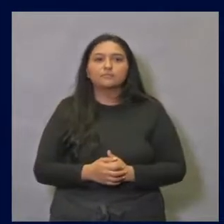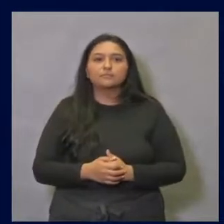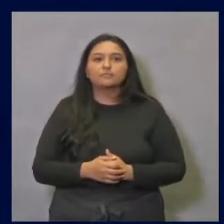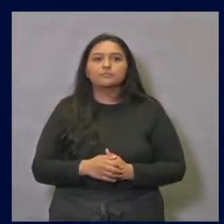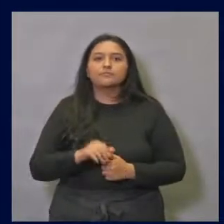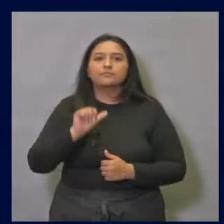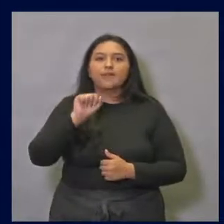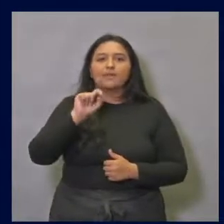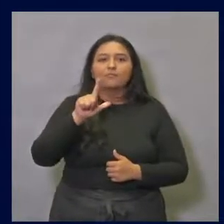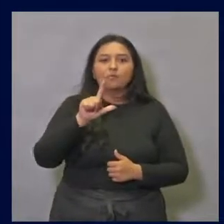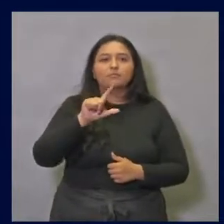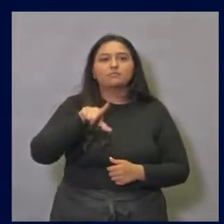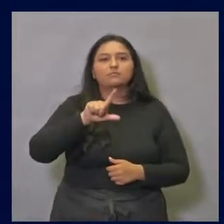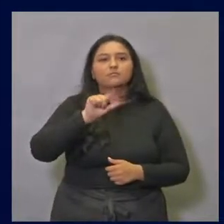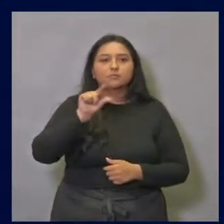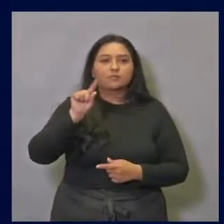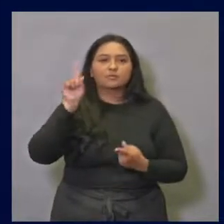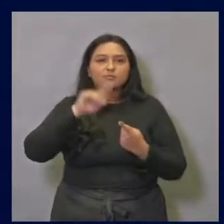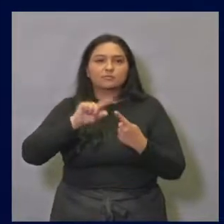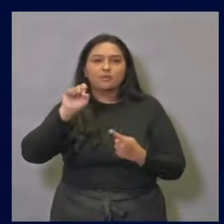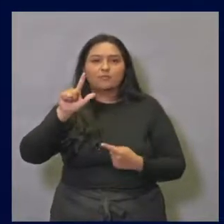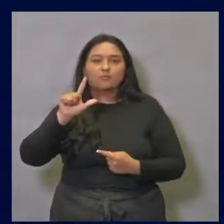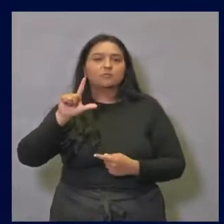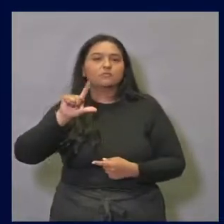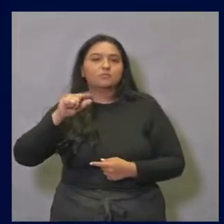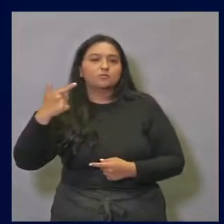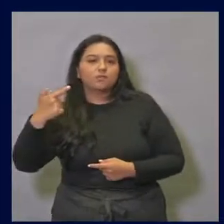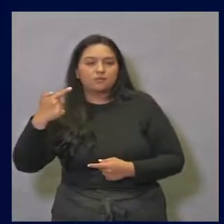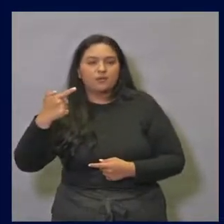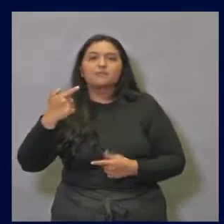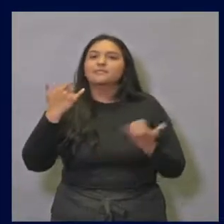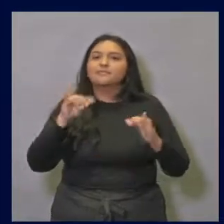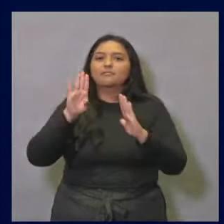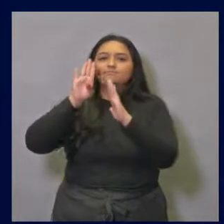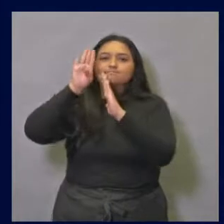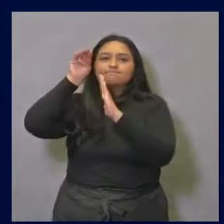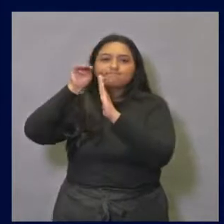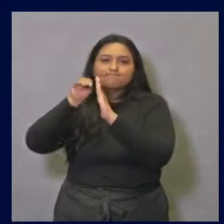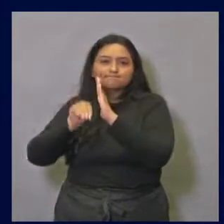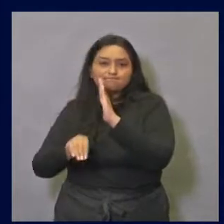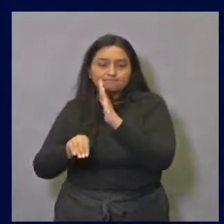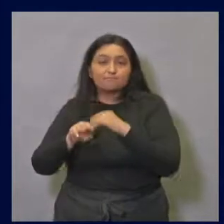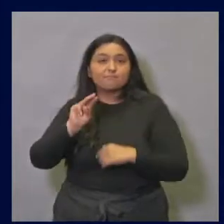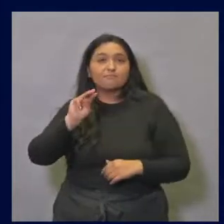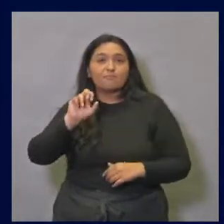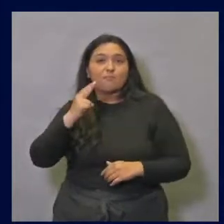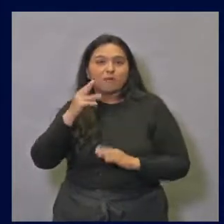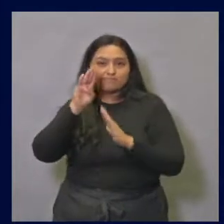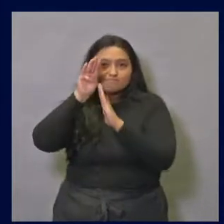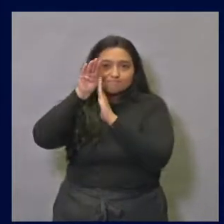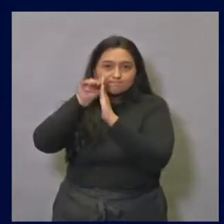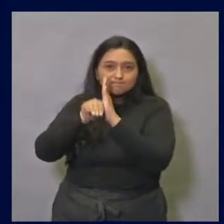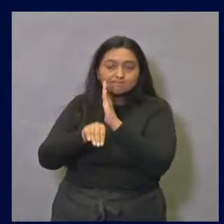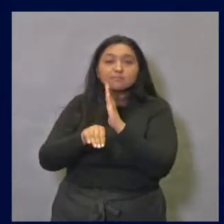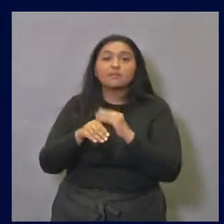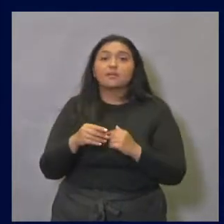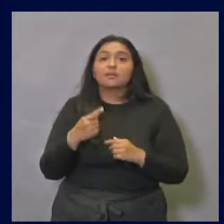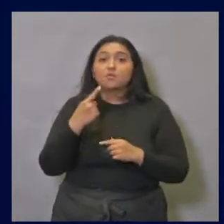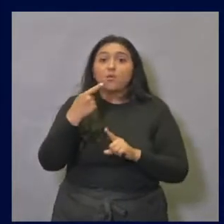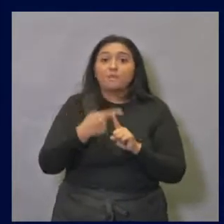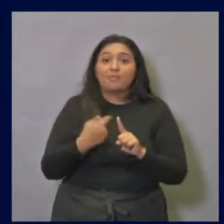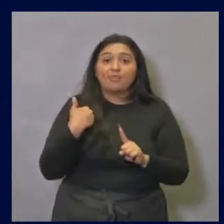cases, hospitalizations, and deaths continue to decrease over the month of March. 1 month ago, on March 4th, we